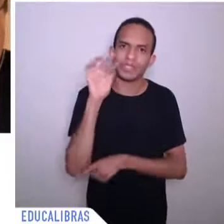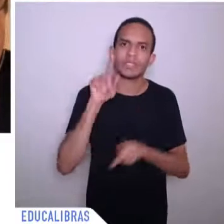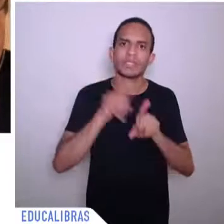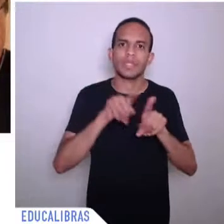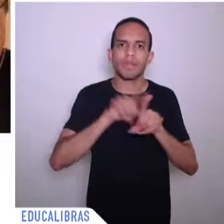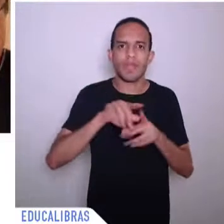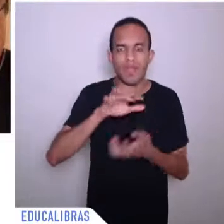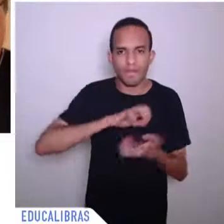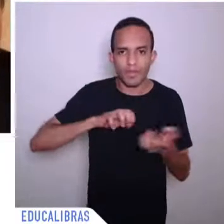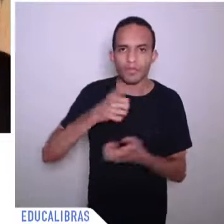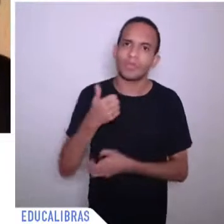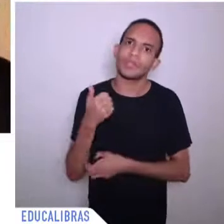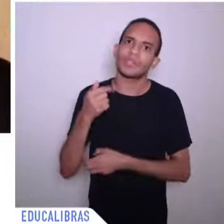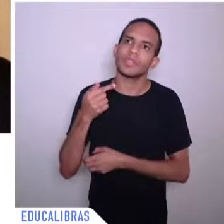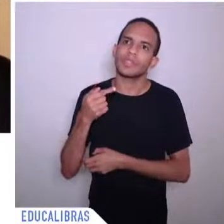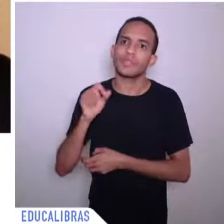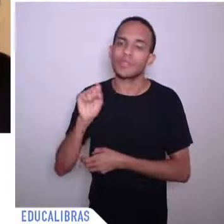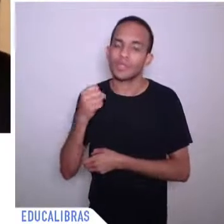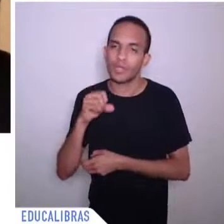1797,